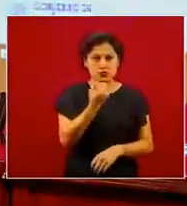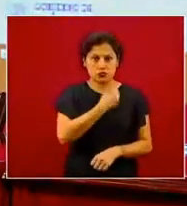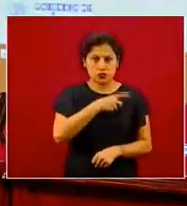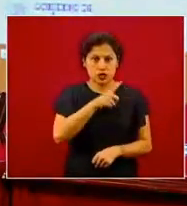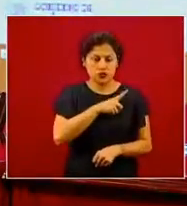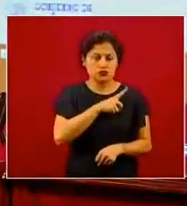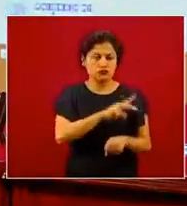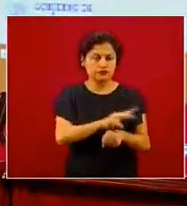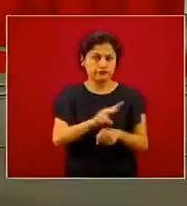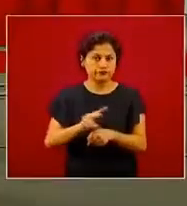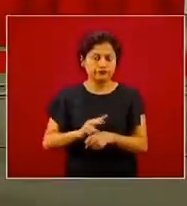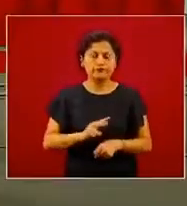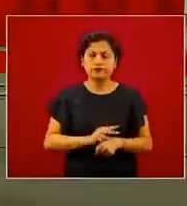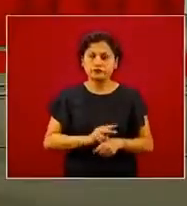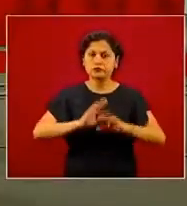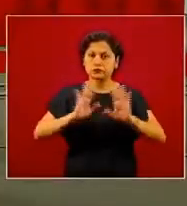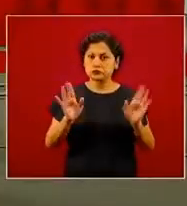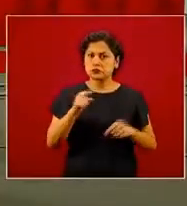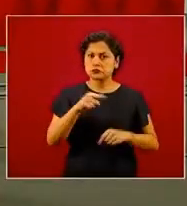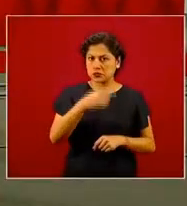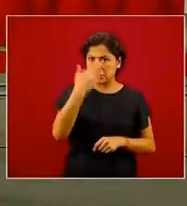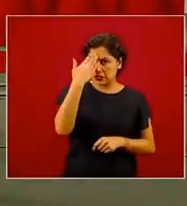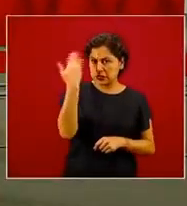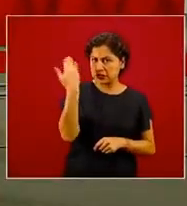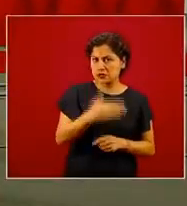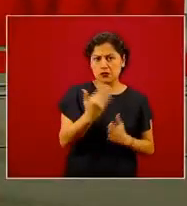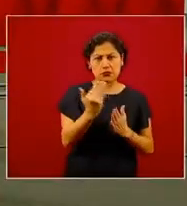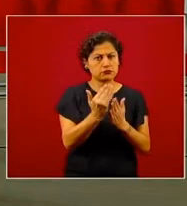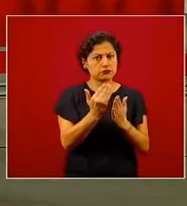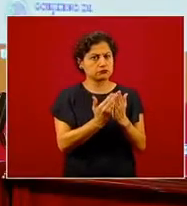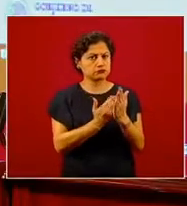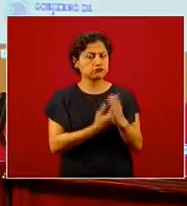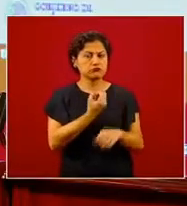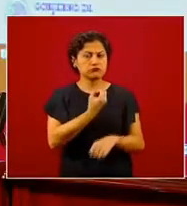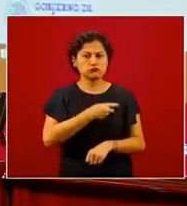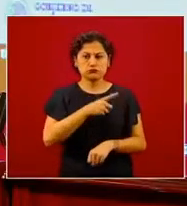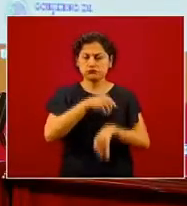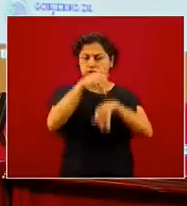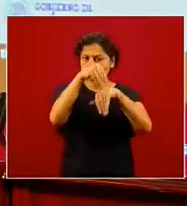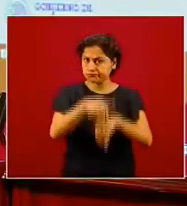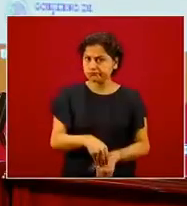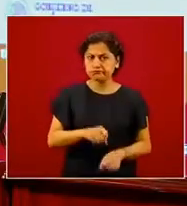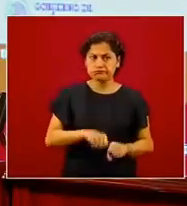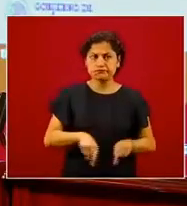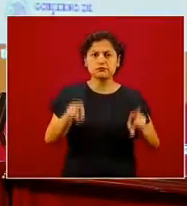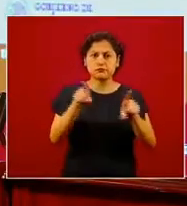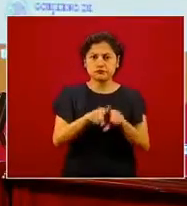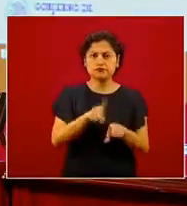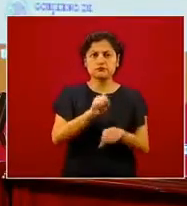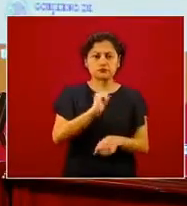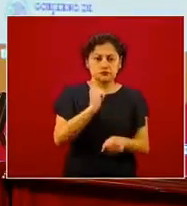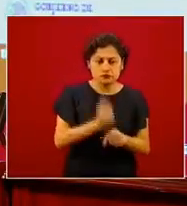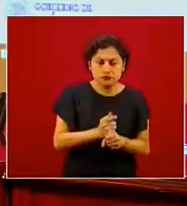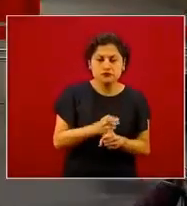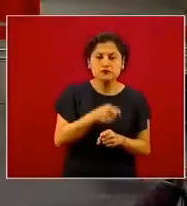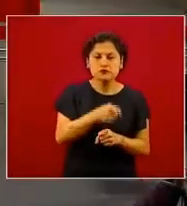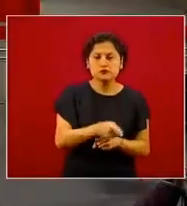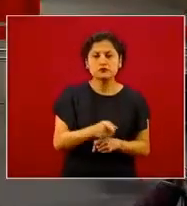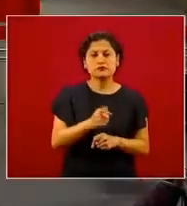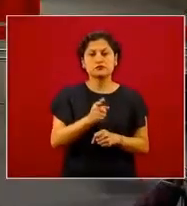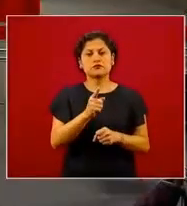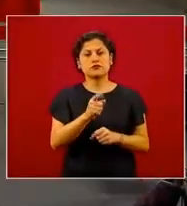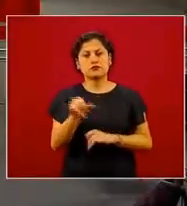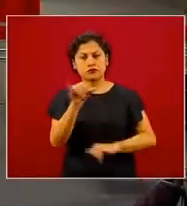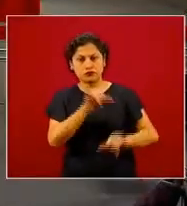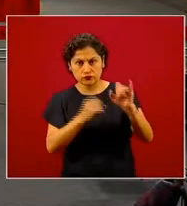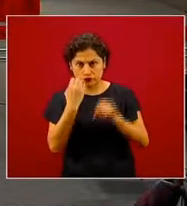So they provide the attention that is required regardless of who it is, and then we'll take samples